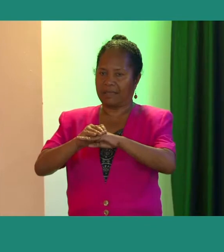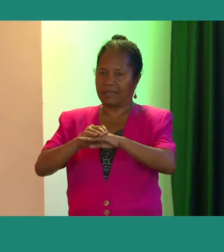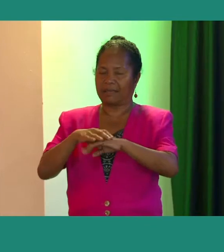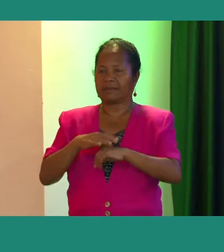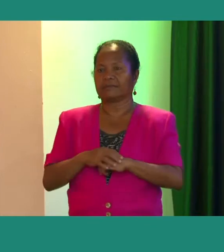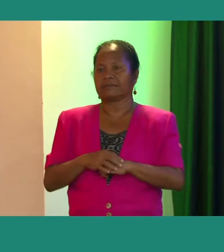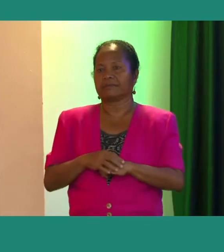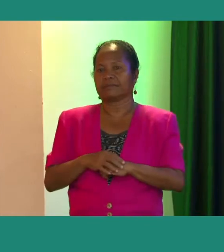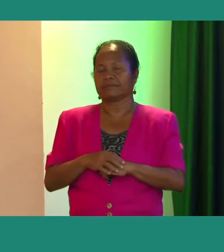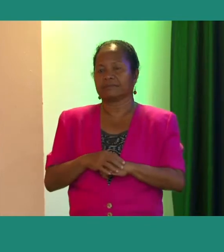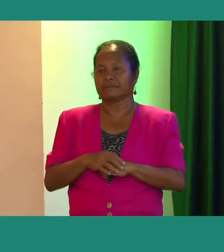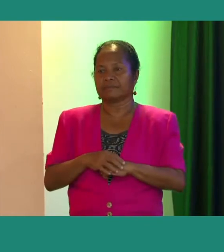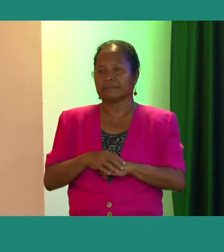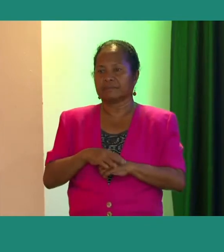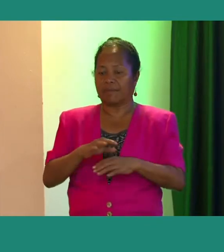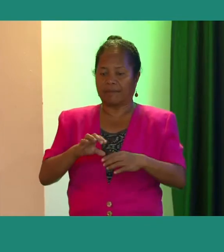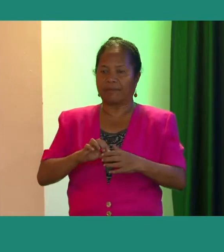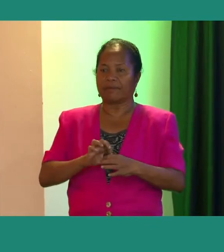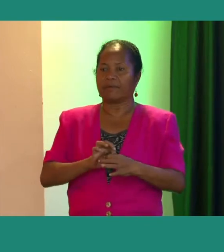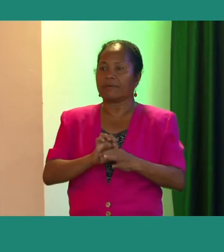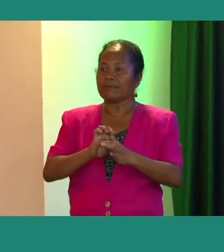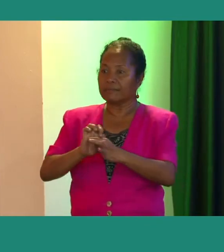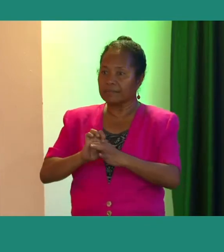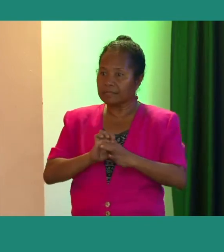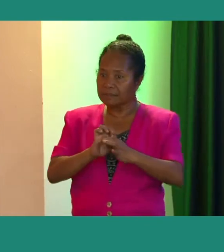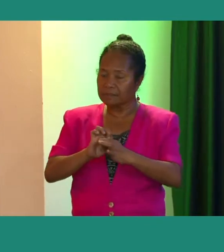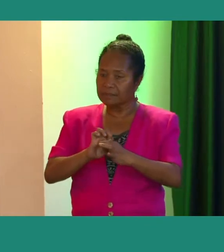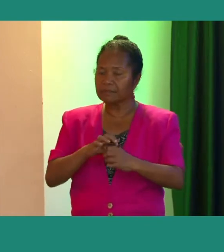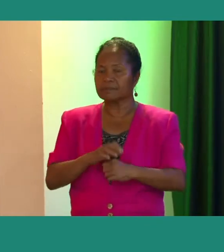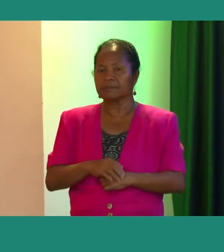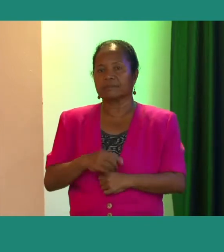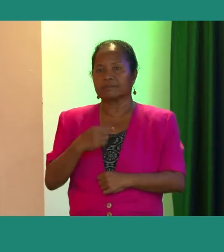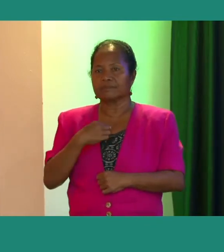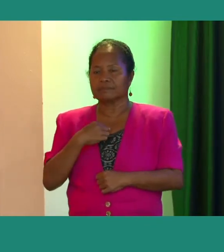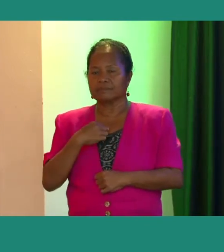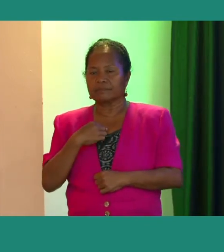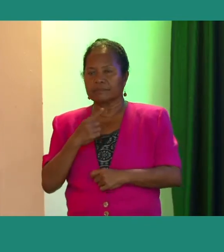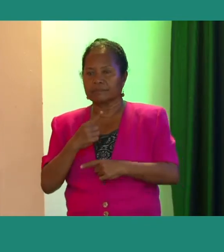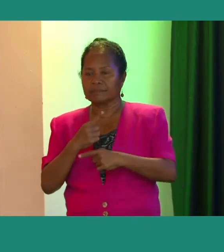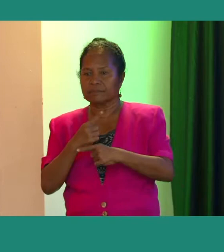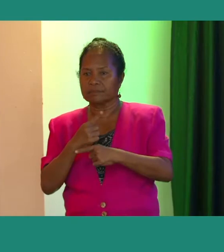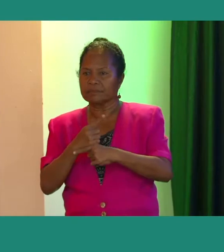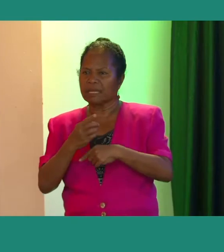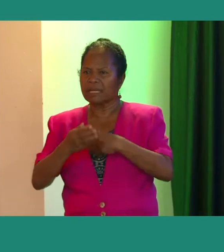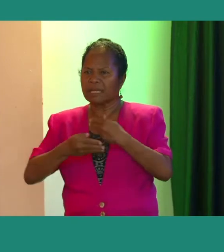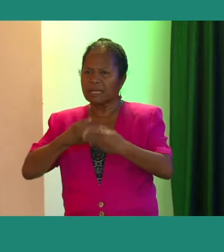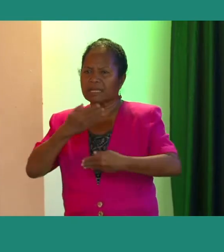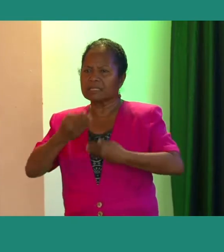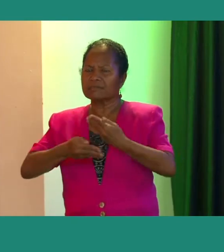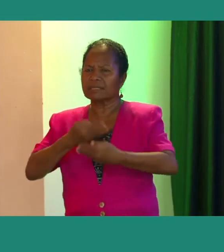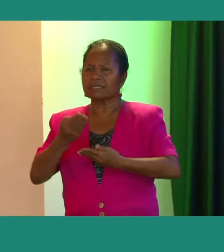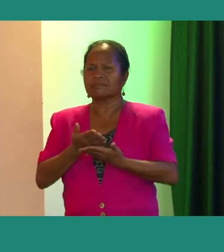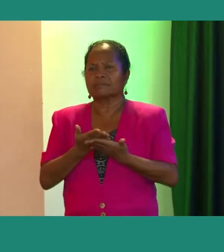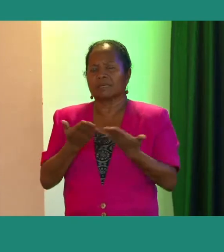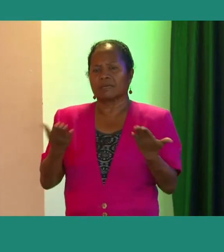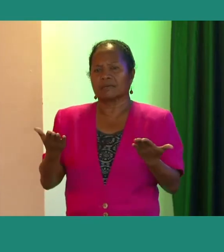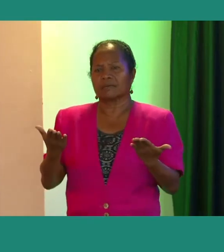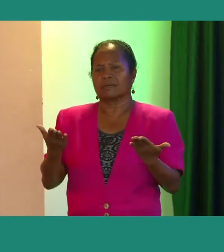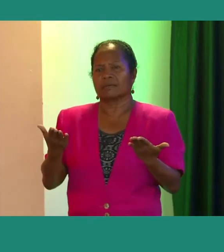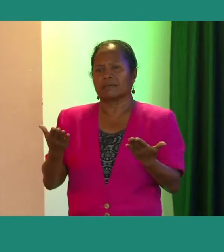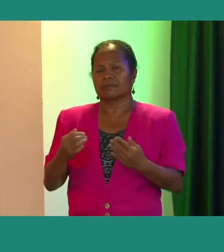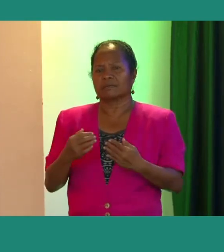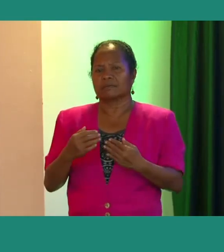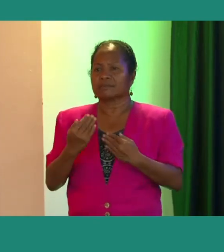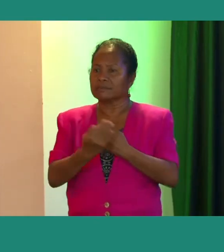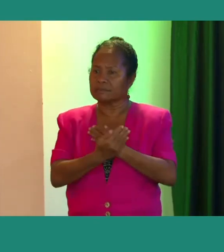why companies are getting serious about gender diversity, and then I'm going to explain how the private sector